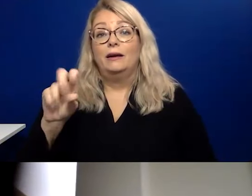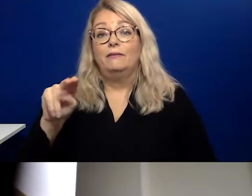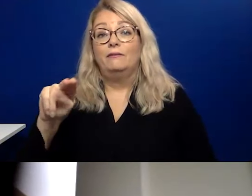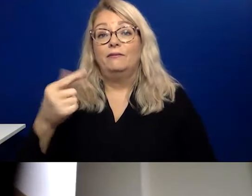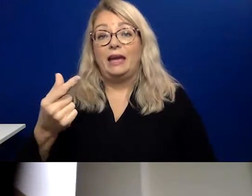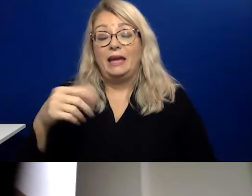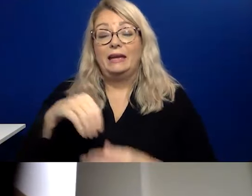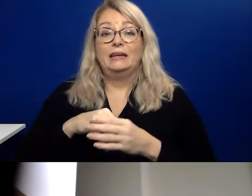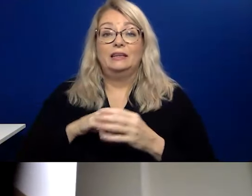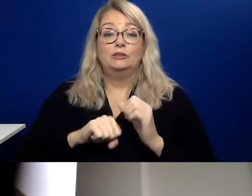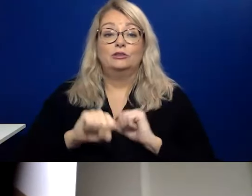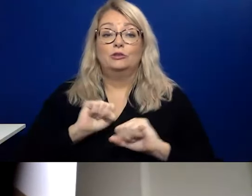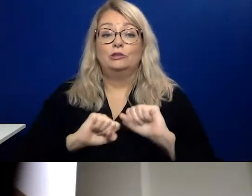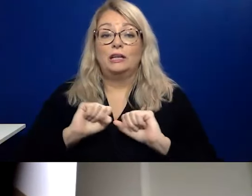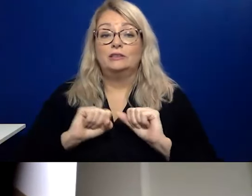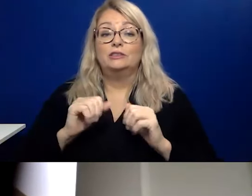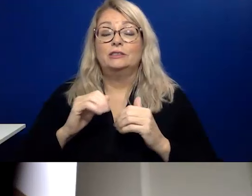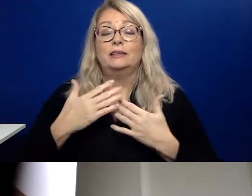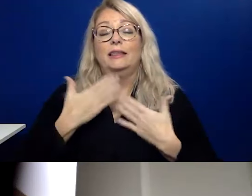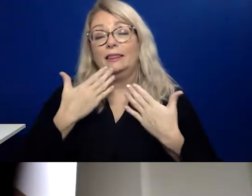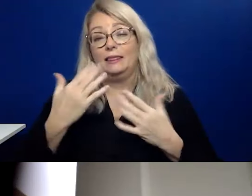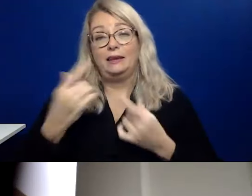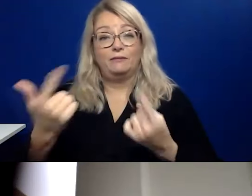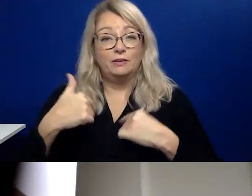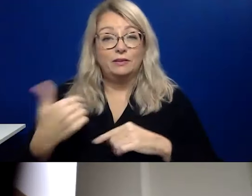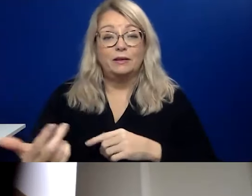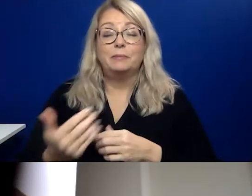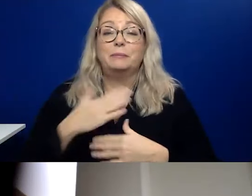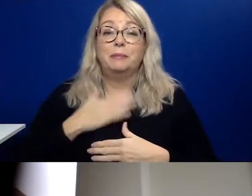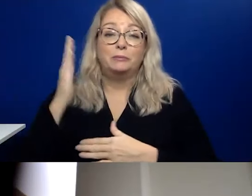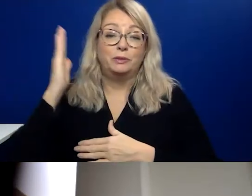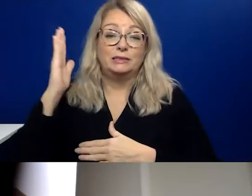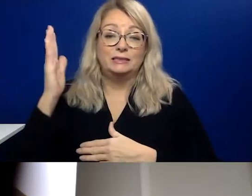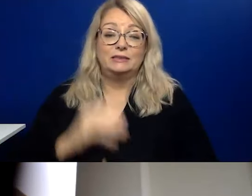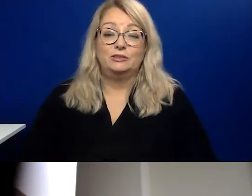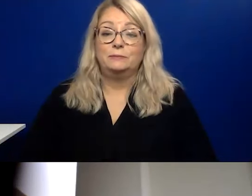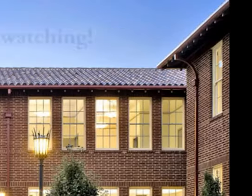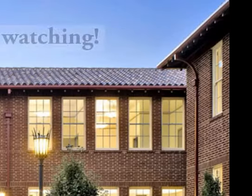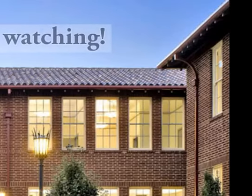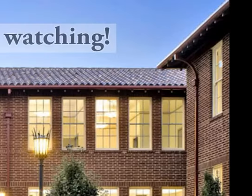I'm very grateful that you came to my presentation. Someone has their hand up. Is there a question in the chat?